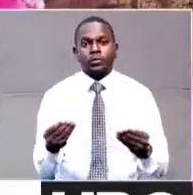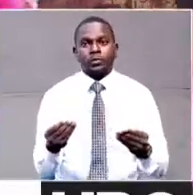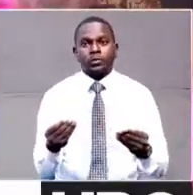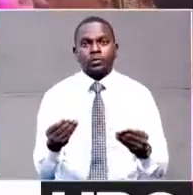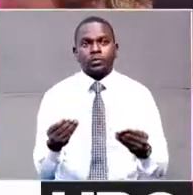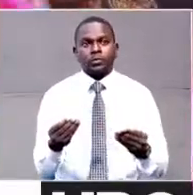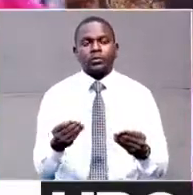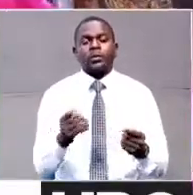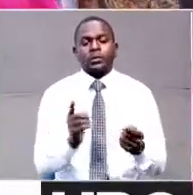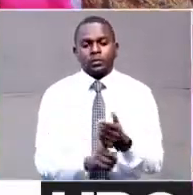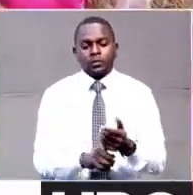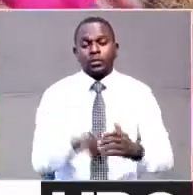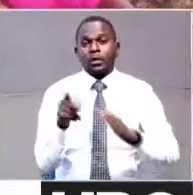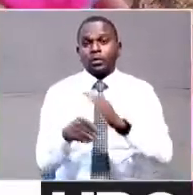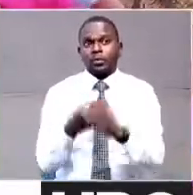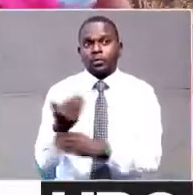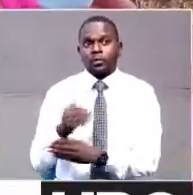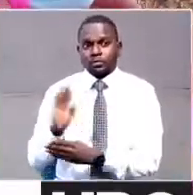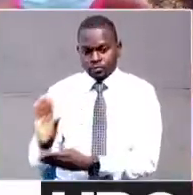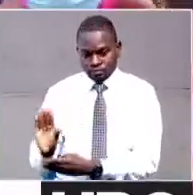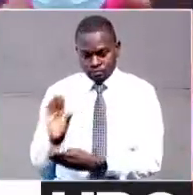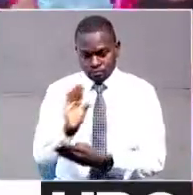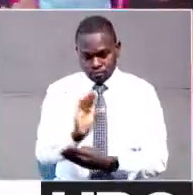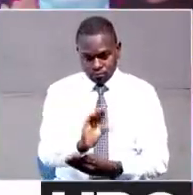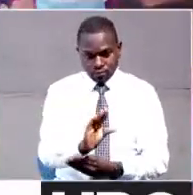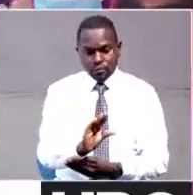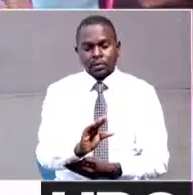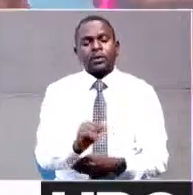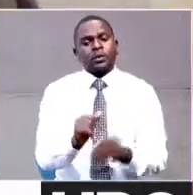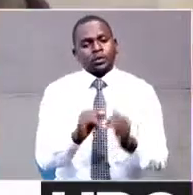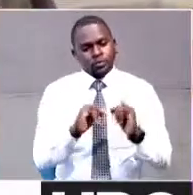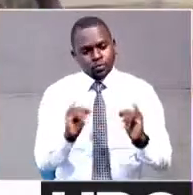got wined by the Premier's cash bonanza at the hospital